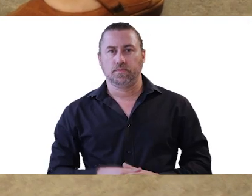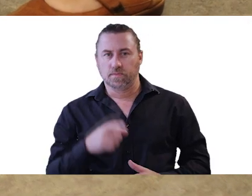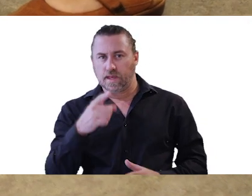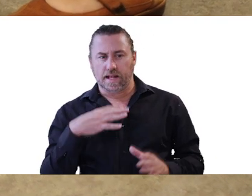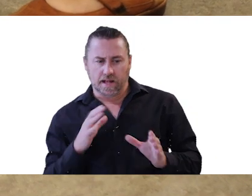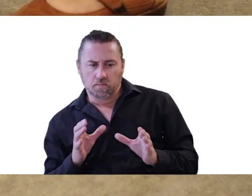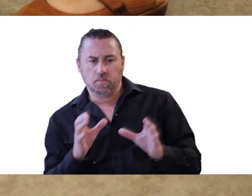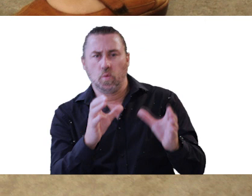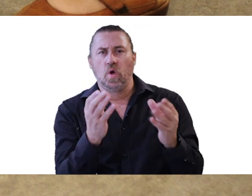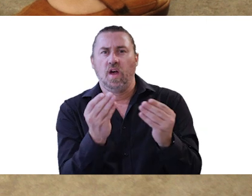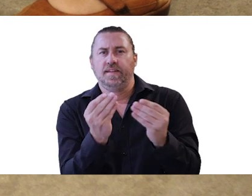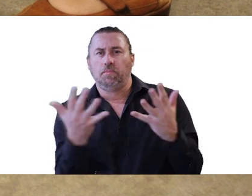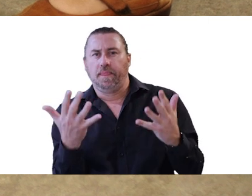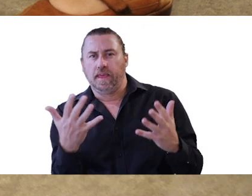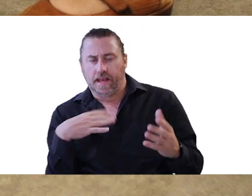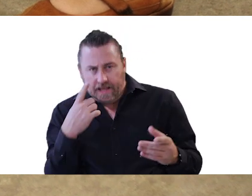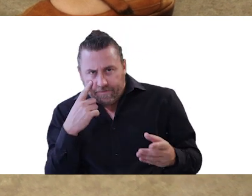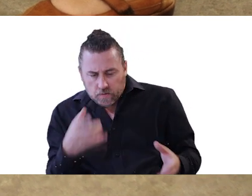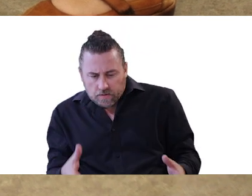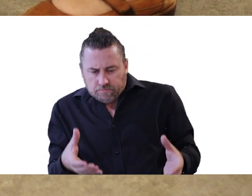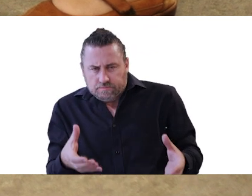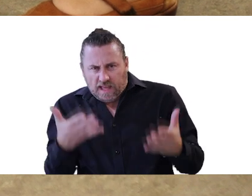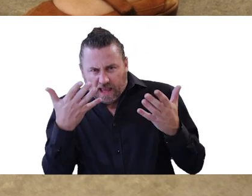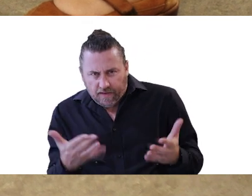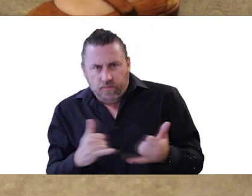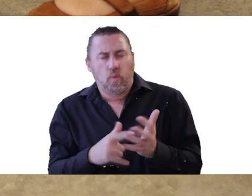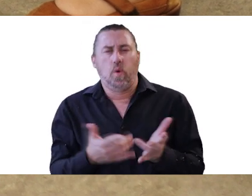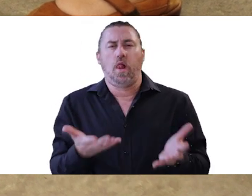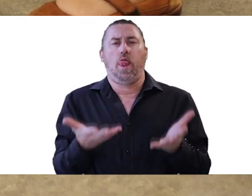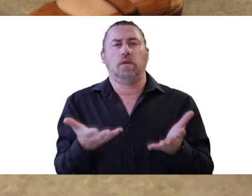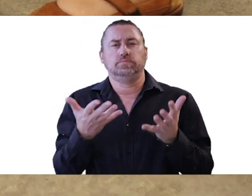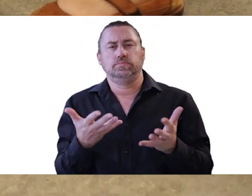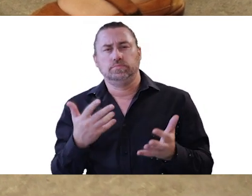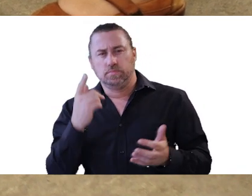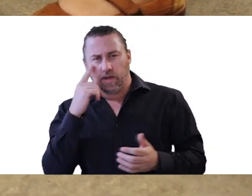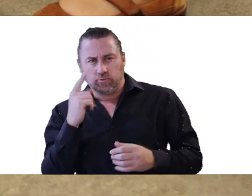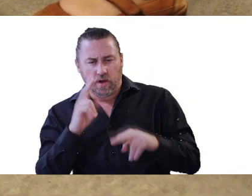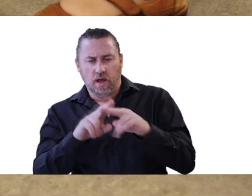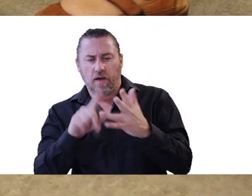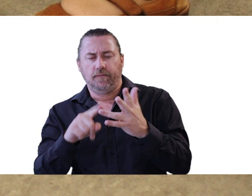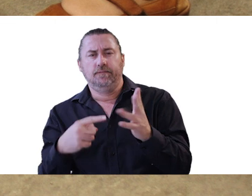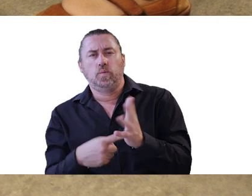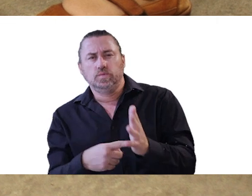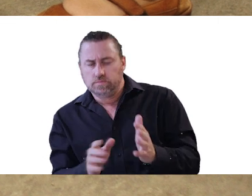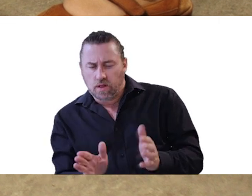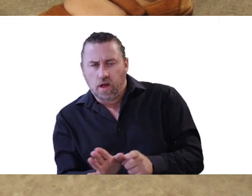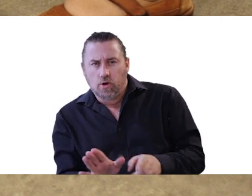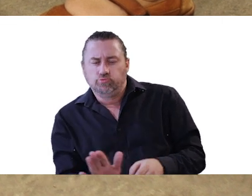move an object, check to see if it's heavy or light. You can do this by trying to move it with your foot by giving it a gentle